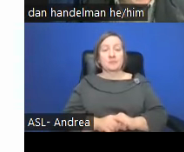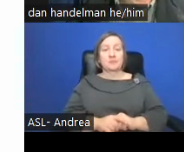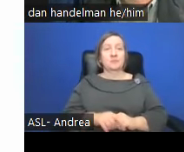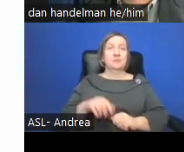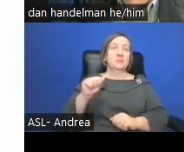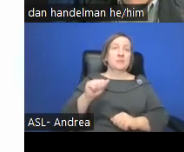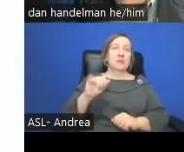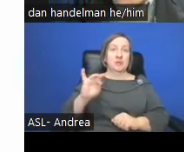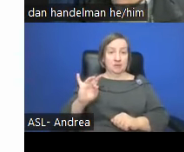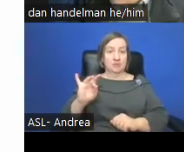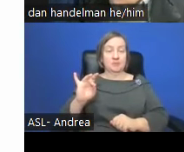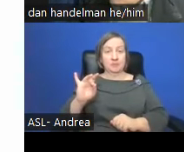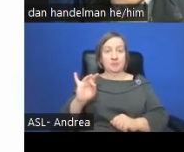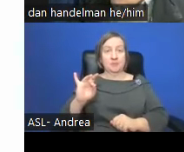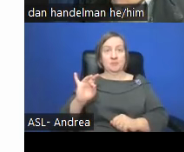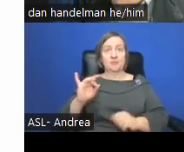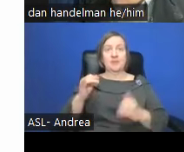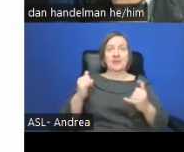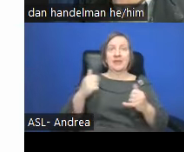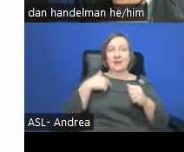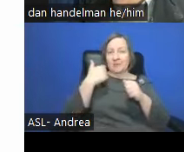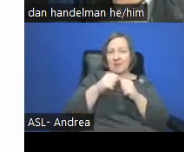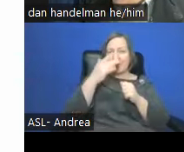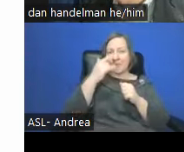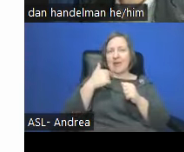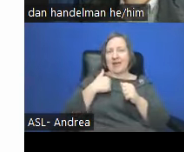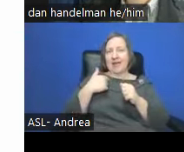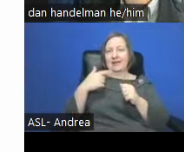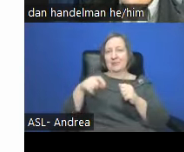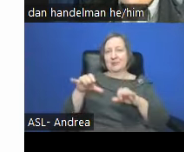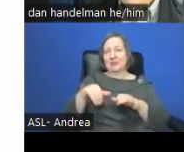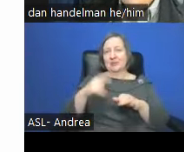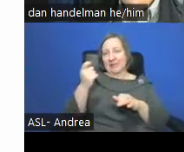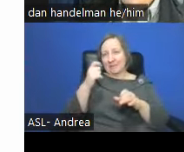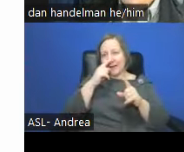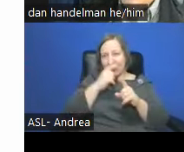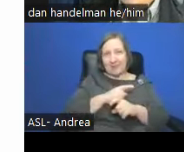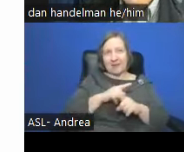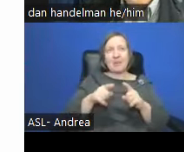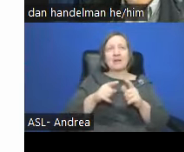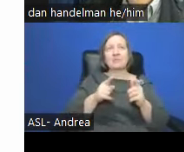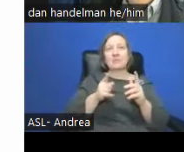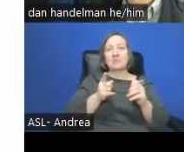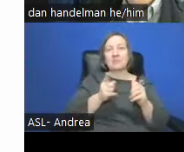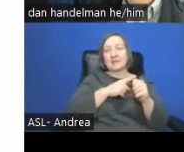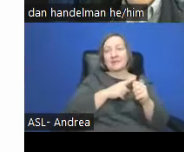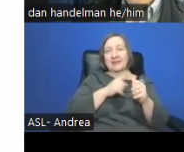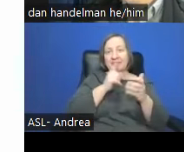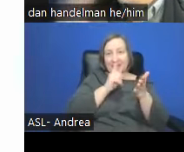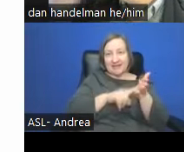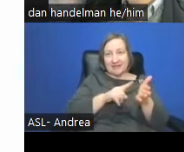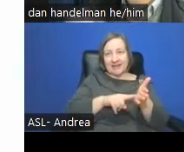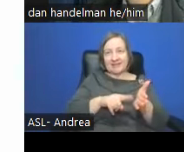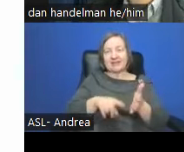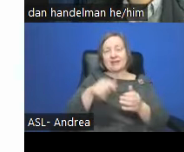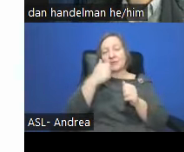A8. Okay, now I remember why I was assigned this one, because this is kind of complicated, but preliminary investigations, which you